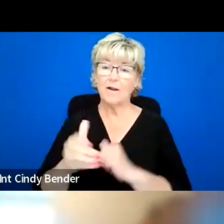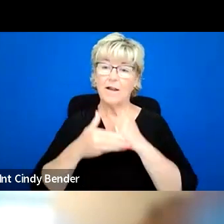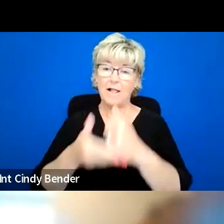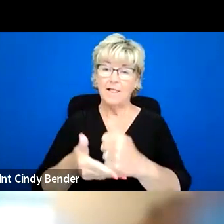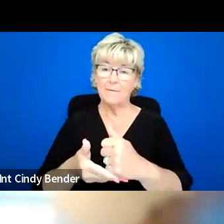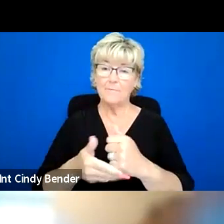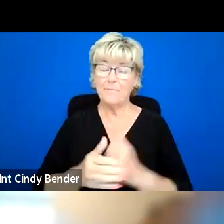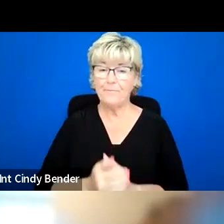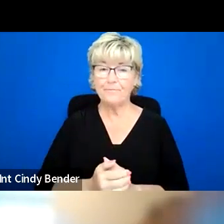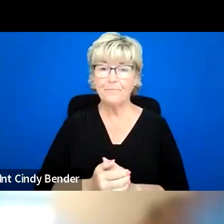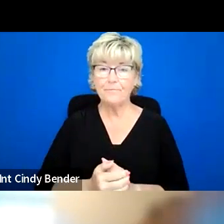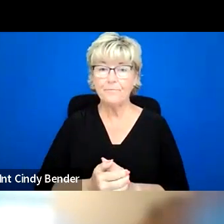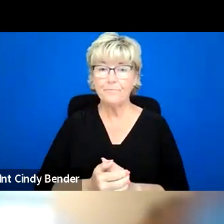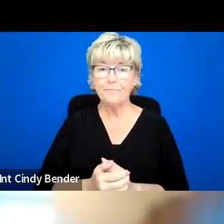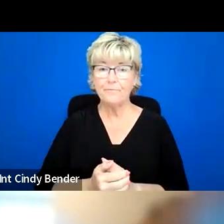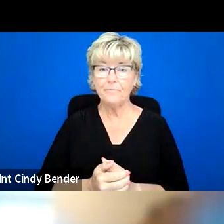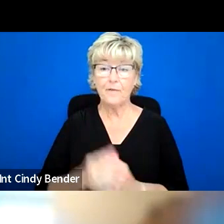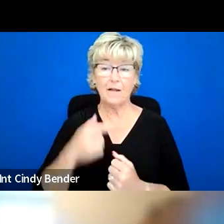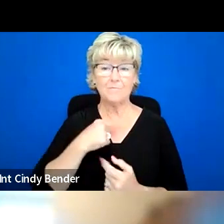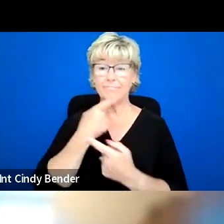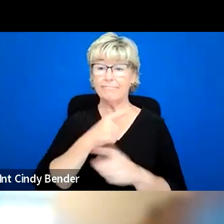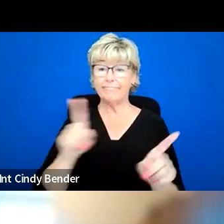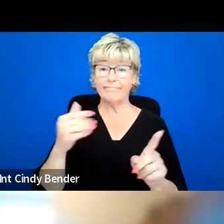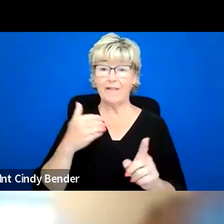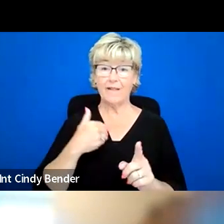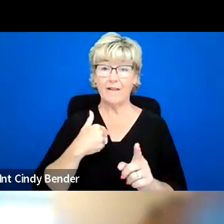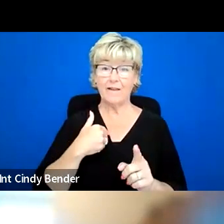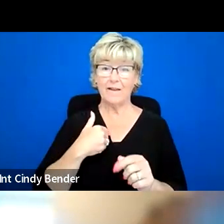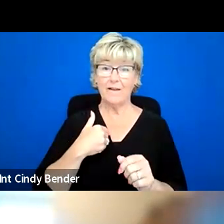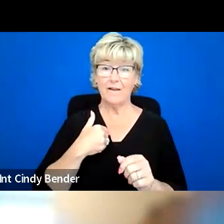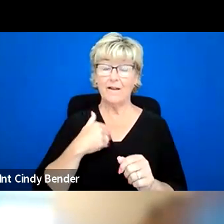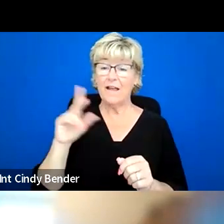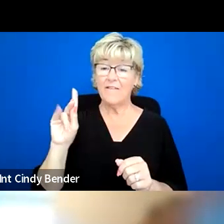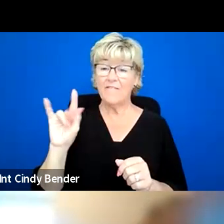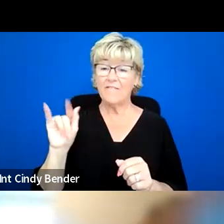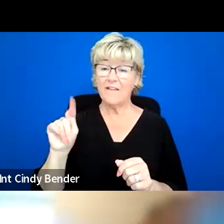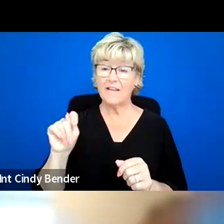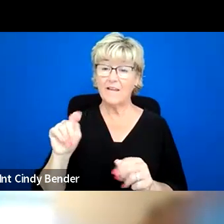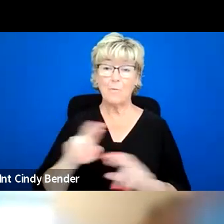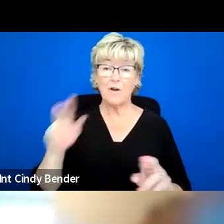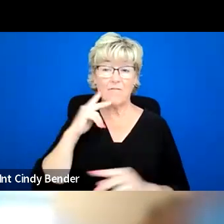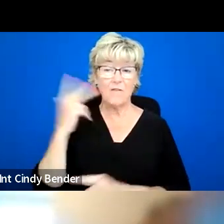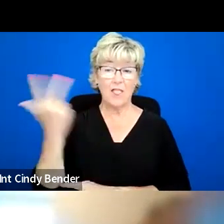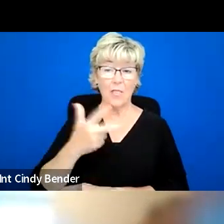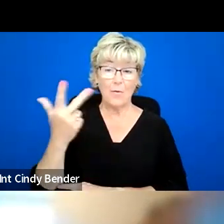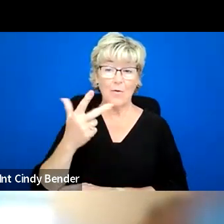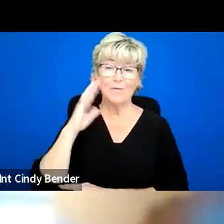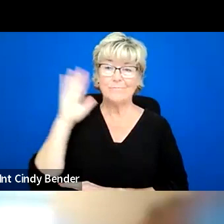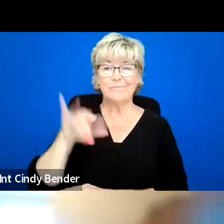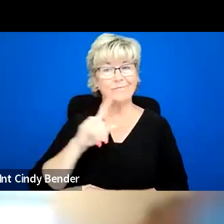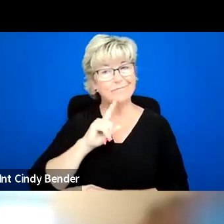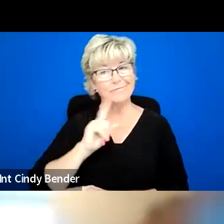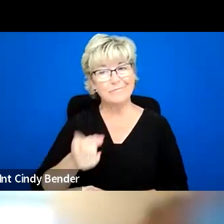assistance. I tell everybody to have a kit. I tell everybody to be prepared for 3 days, but we all know the